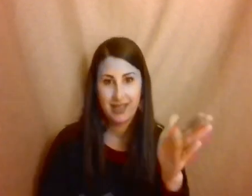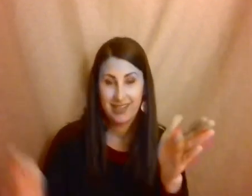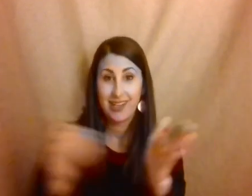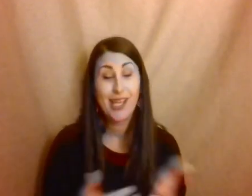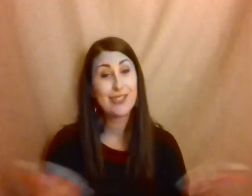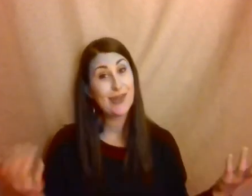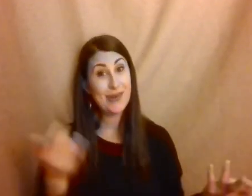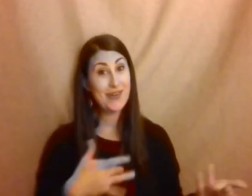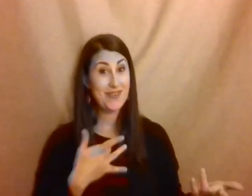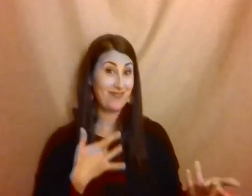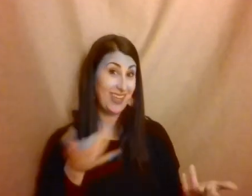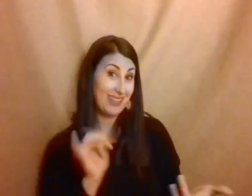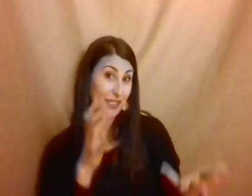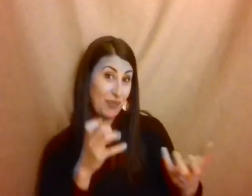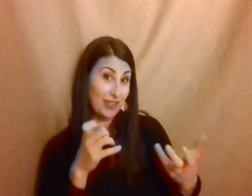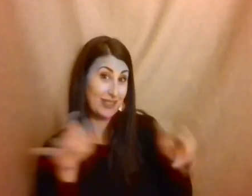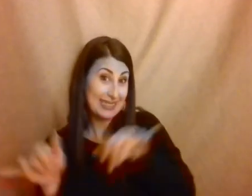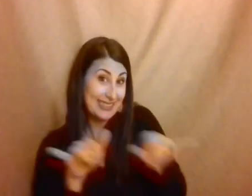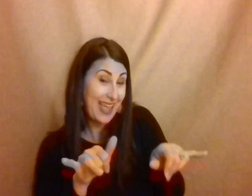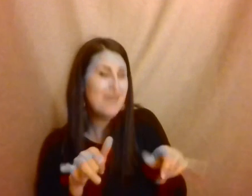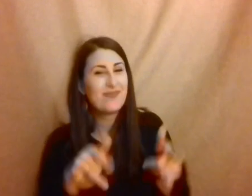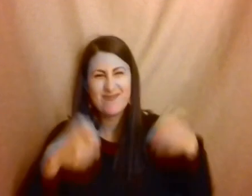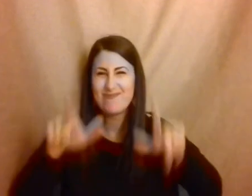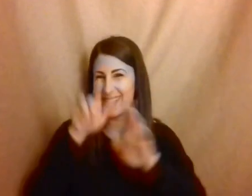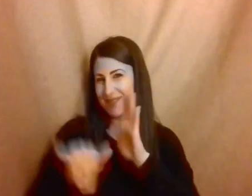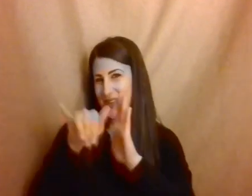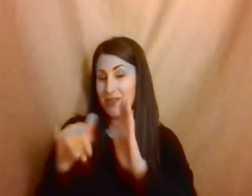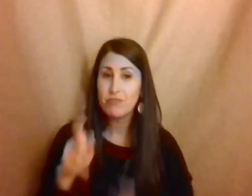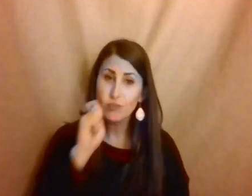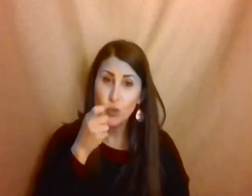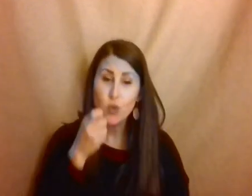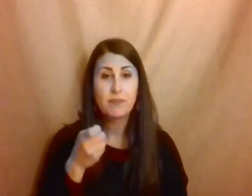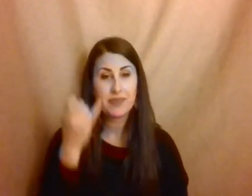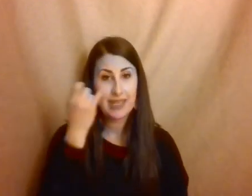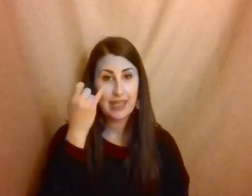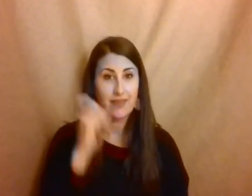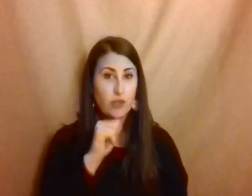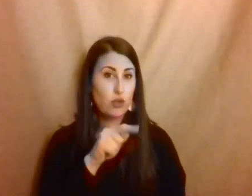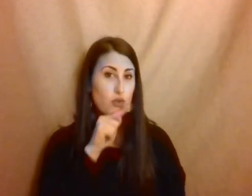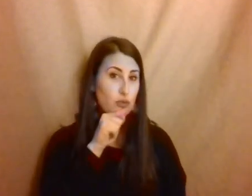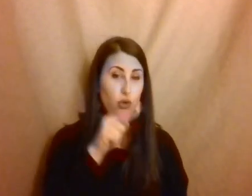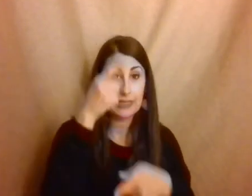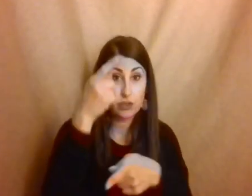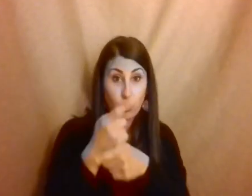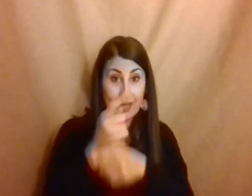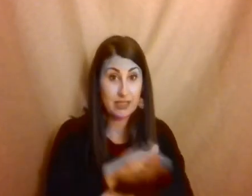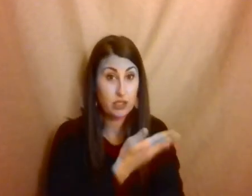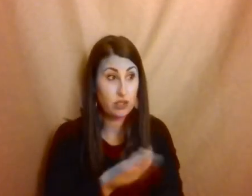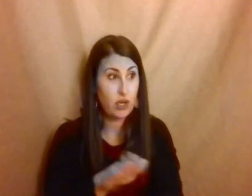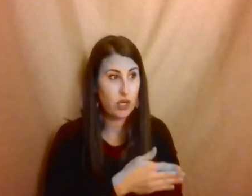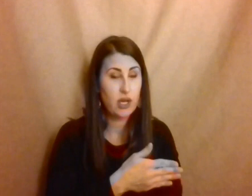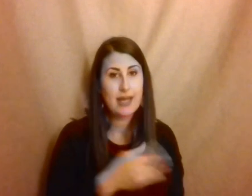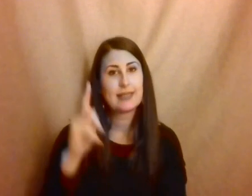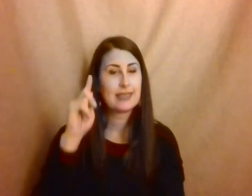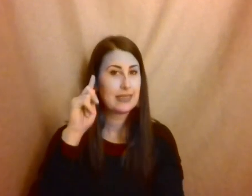YouTube. Right? It's pretty cool. If you're not sure if you're at the right one, the tune is like this. These are the 3D